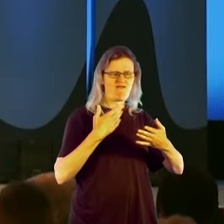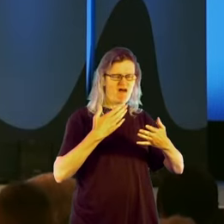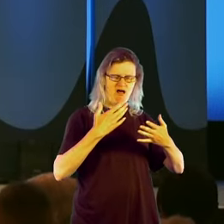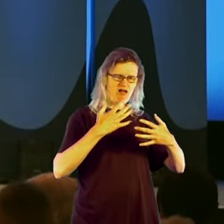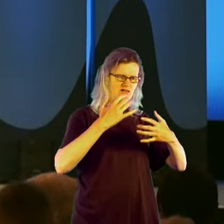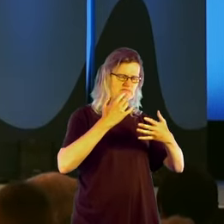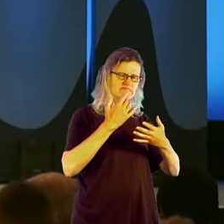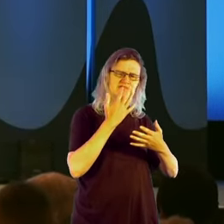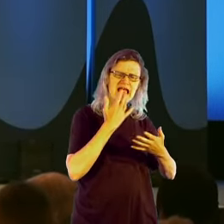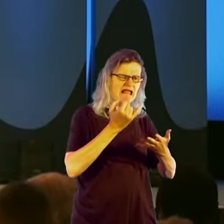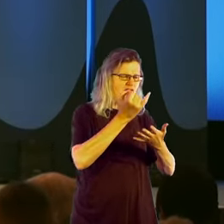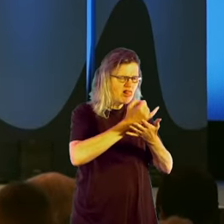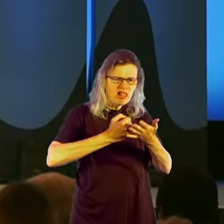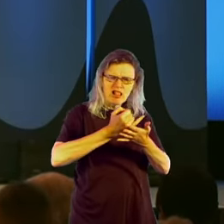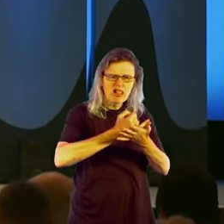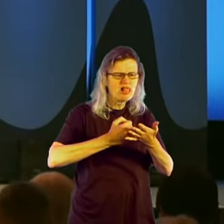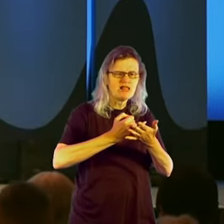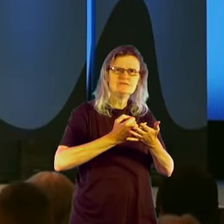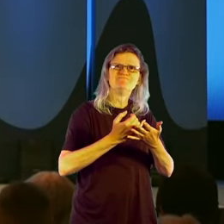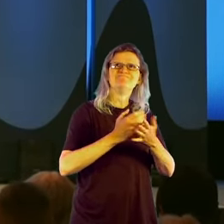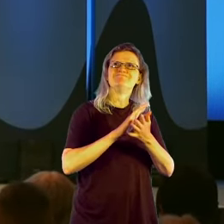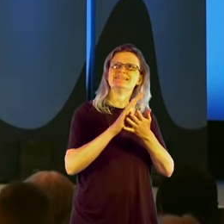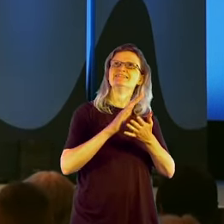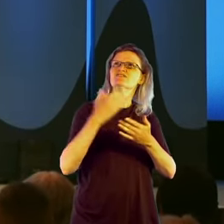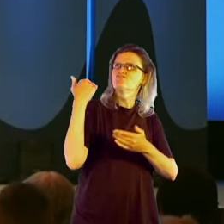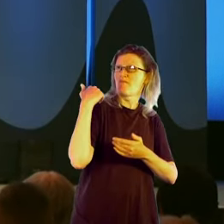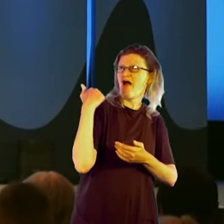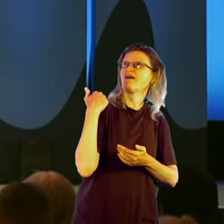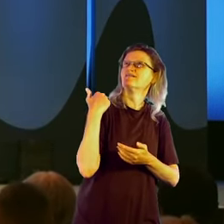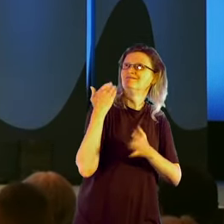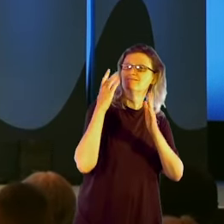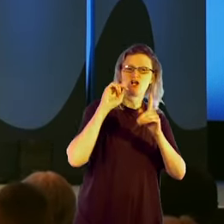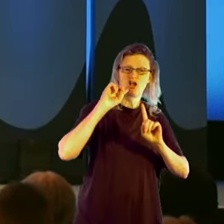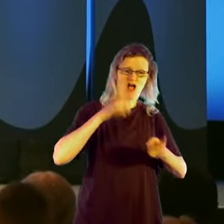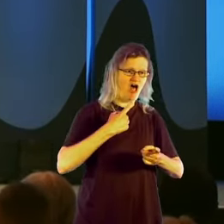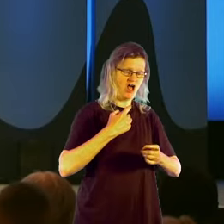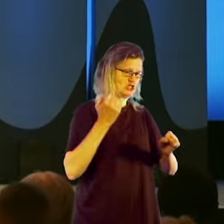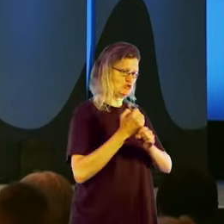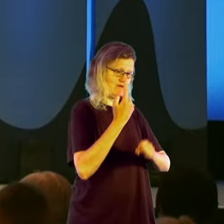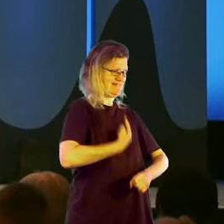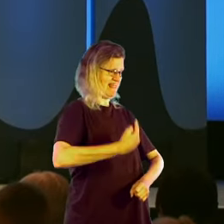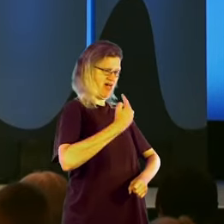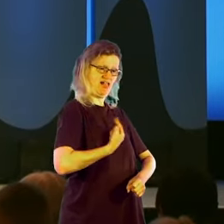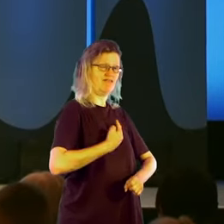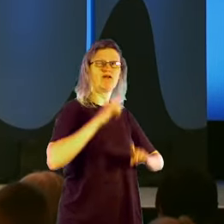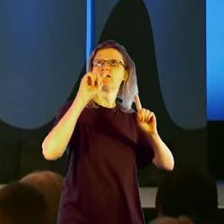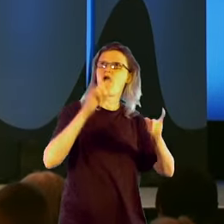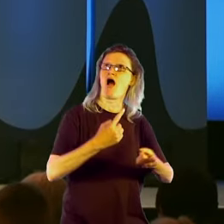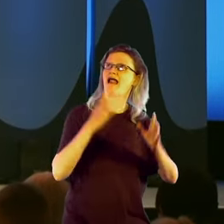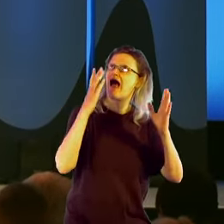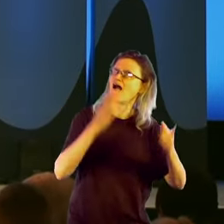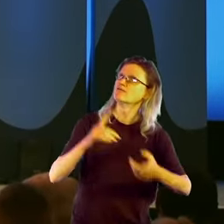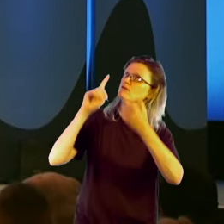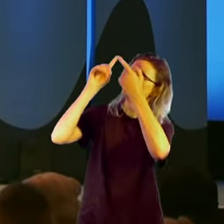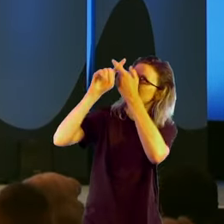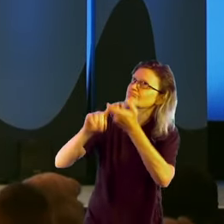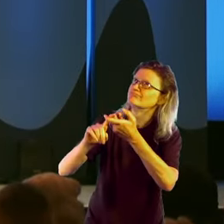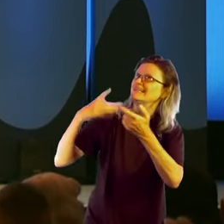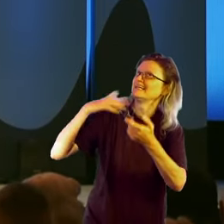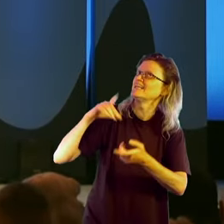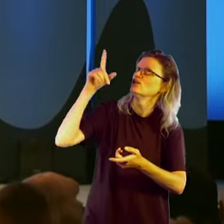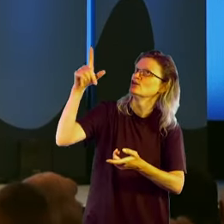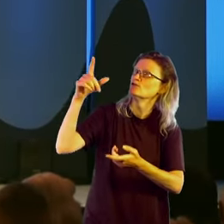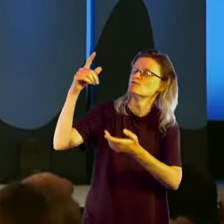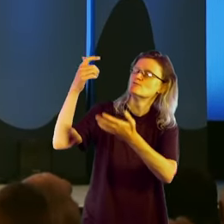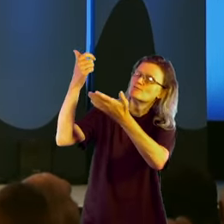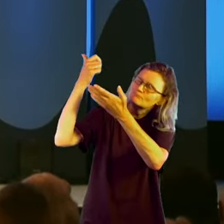of our lives, it's a sign and a reminder, isn't it, that we can't get stuff right on our own, that we need God